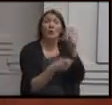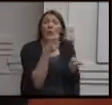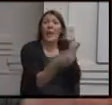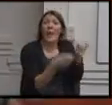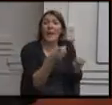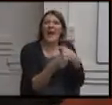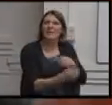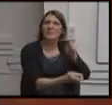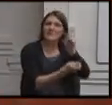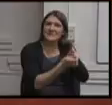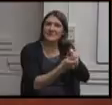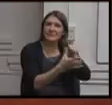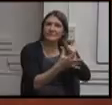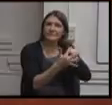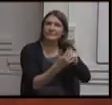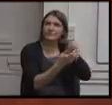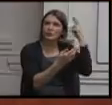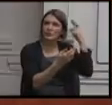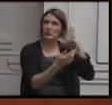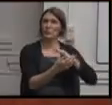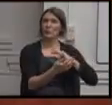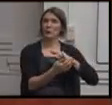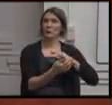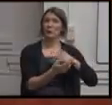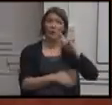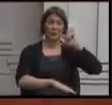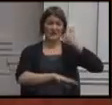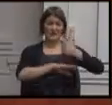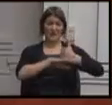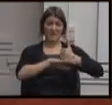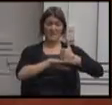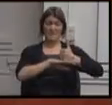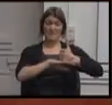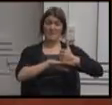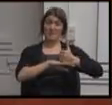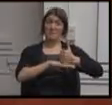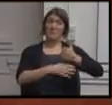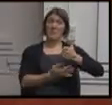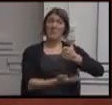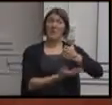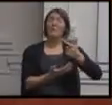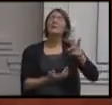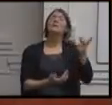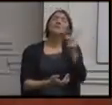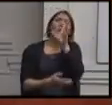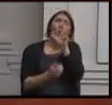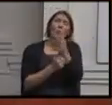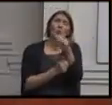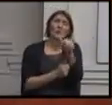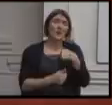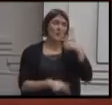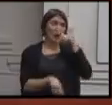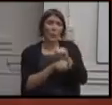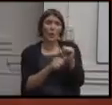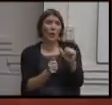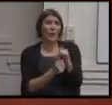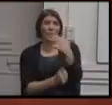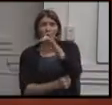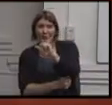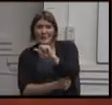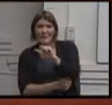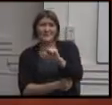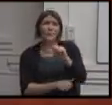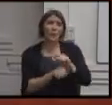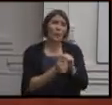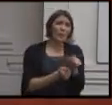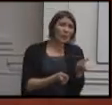maybe a creative executive could speak with Chris about that. I'd be happy to work with him or anyone